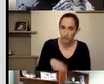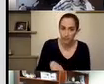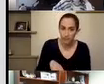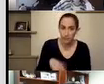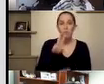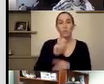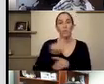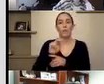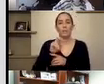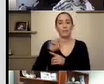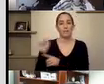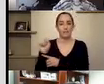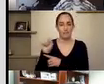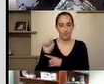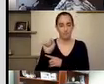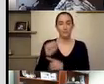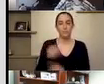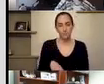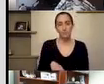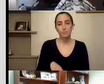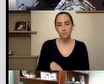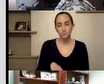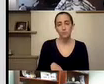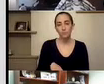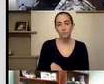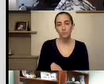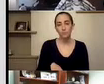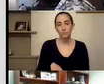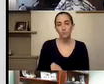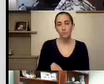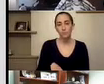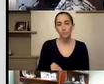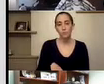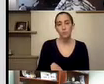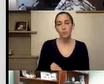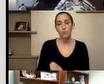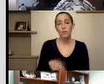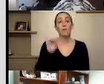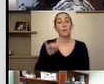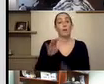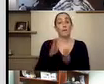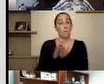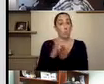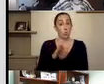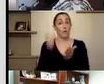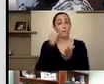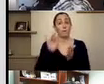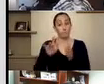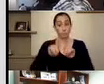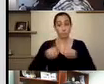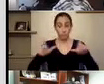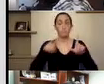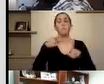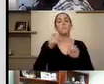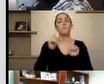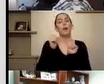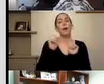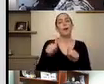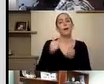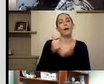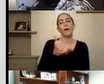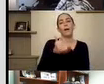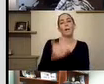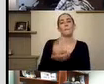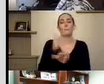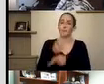wellness folder. This is a place that will help you in keeping you